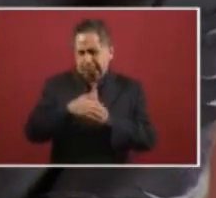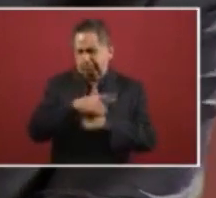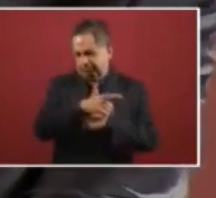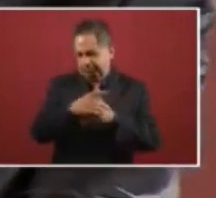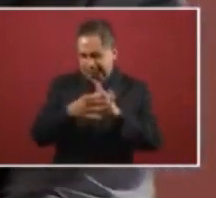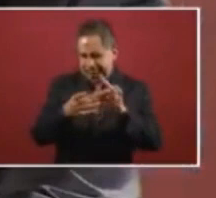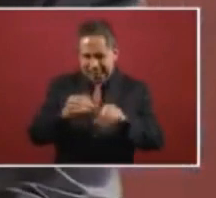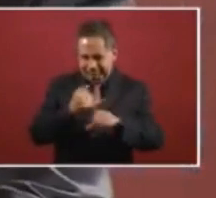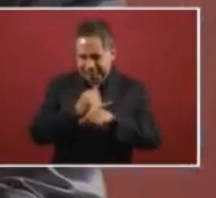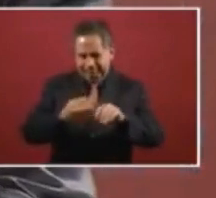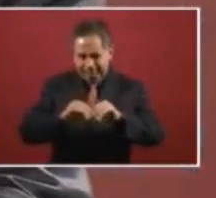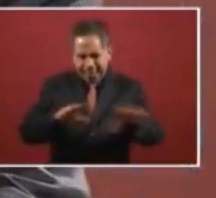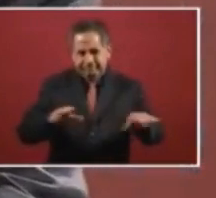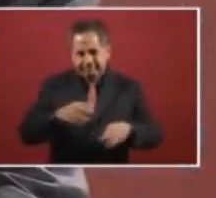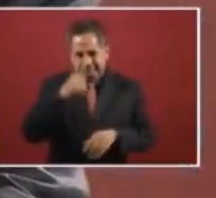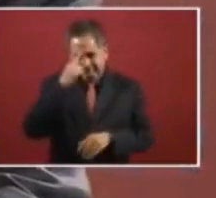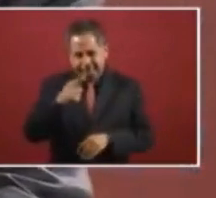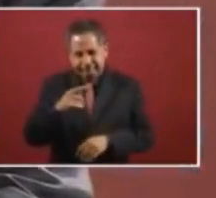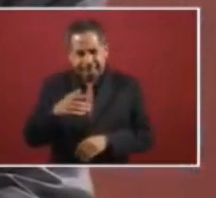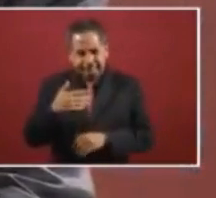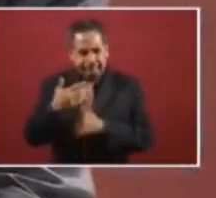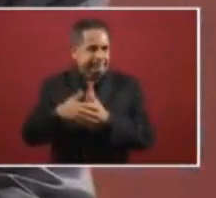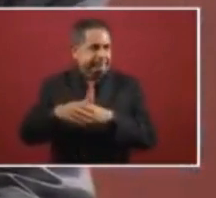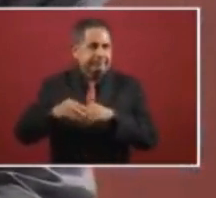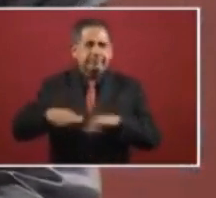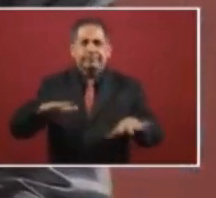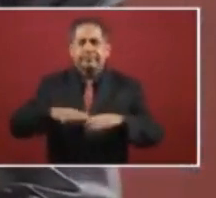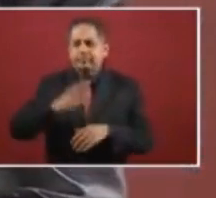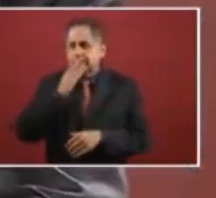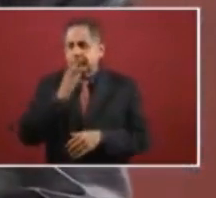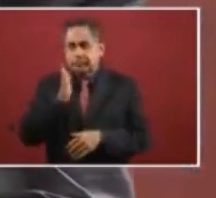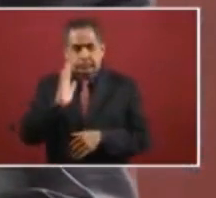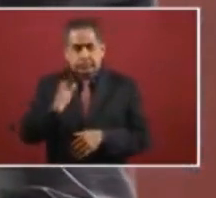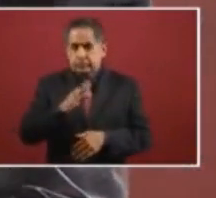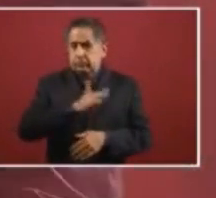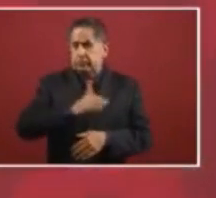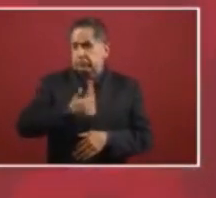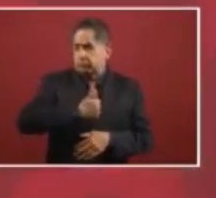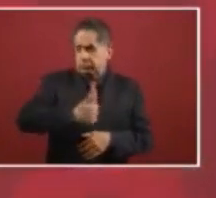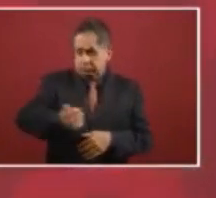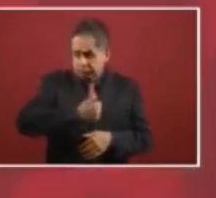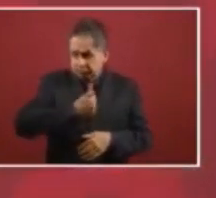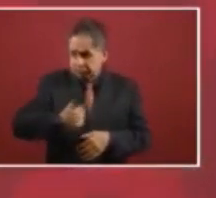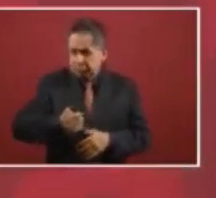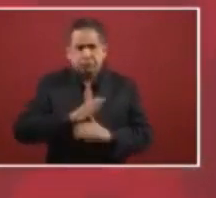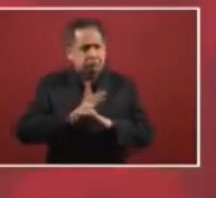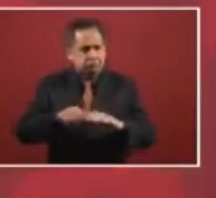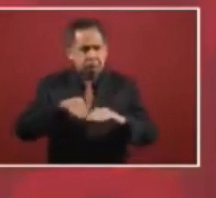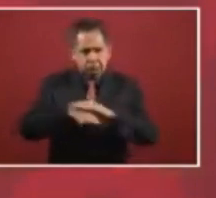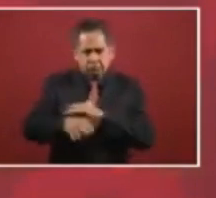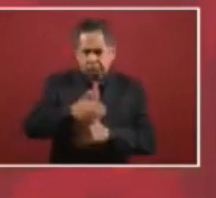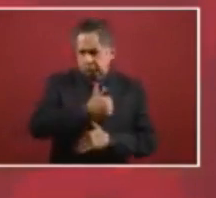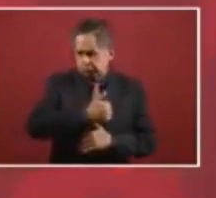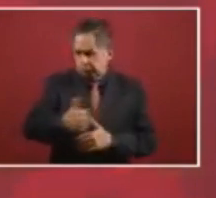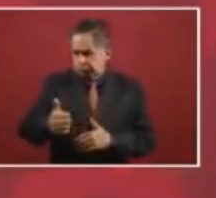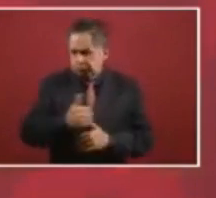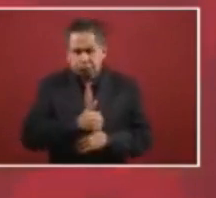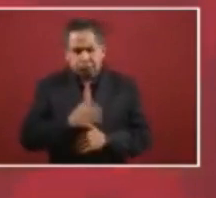So they will inform you well for the people of Sonora, but you can